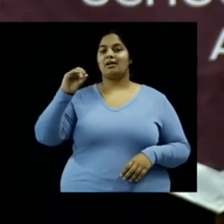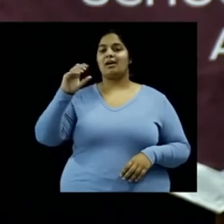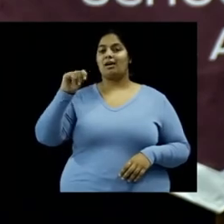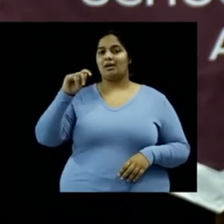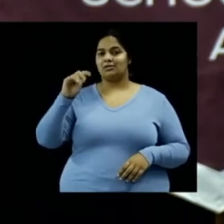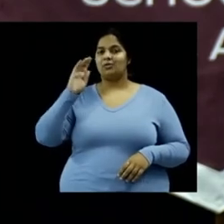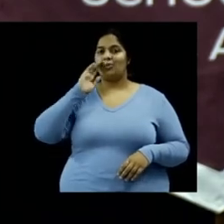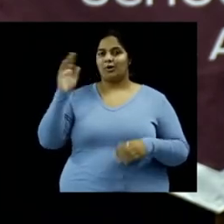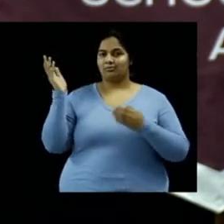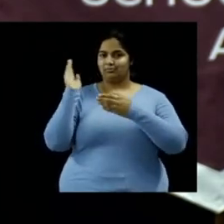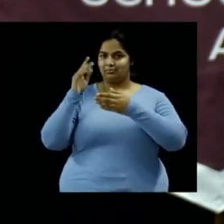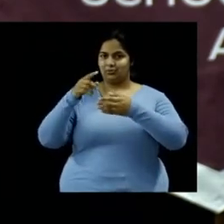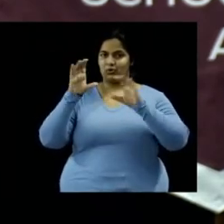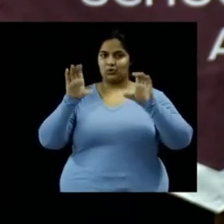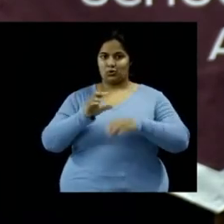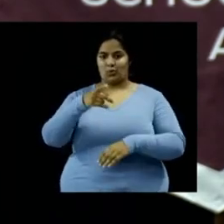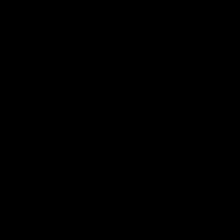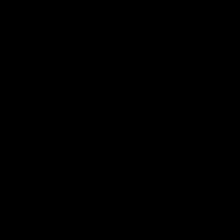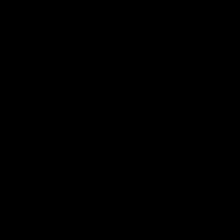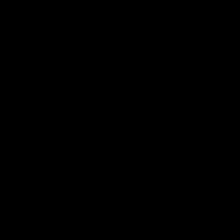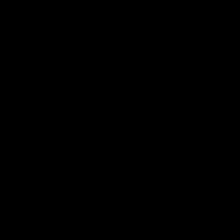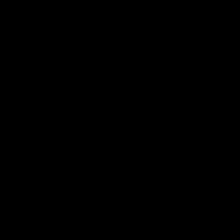alumni pledge.